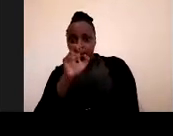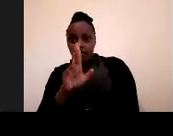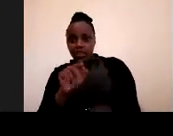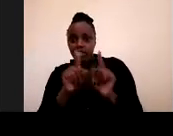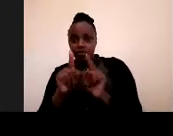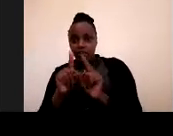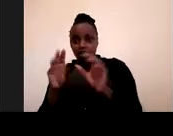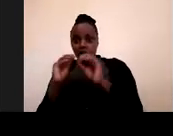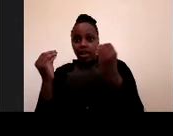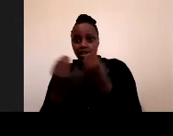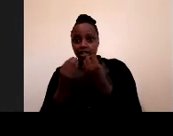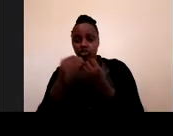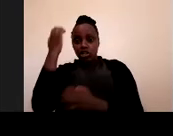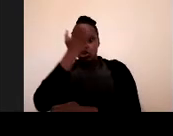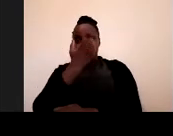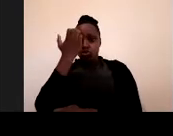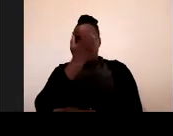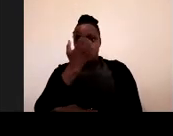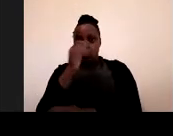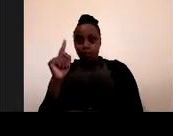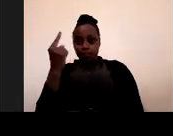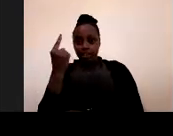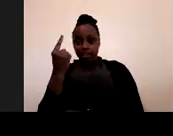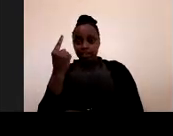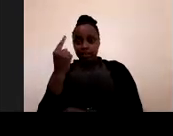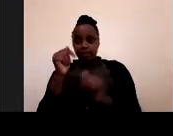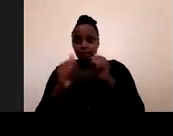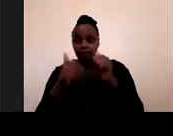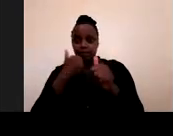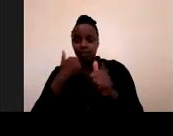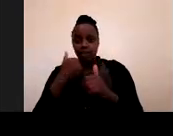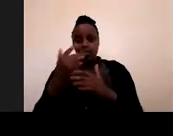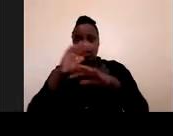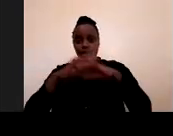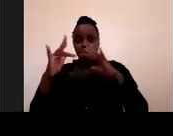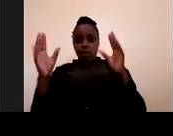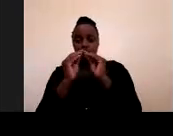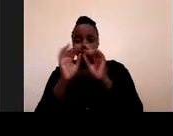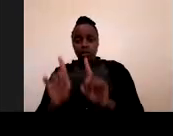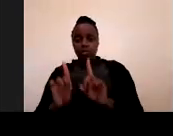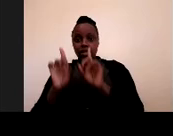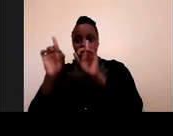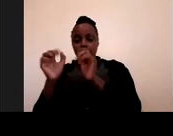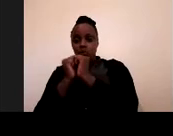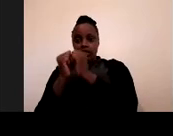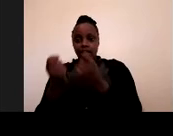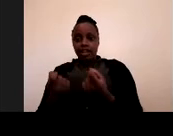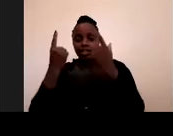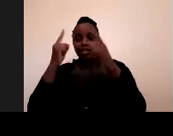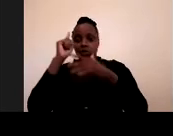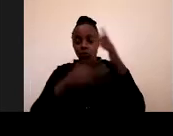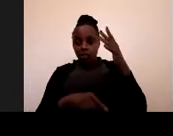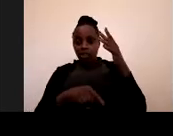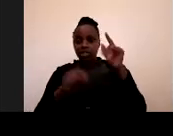Europe. So the first block of this webinar will be dedicated to understanding what is the